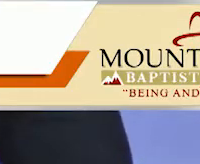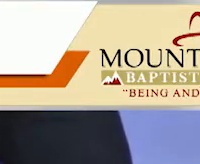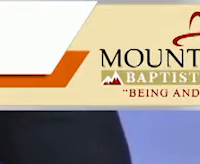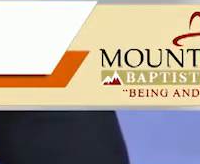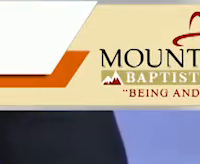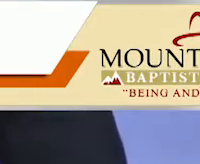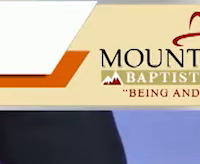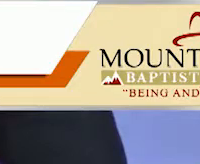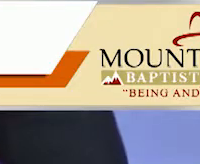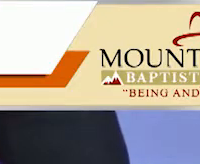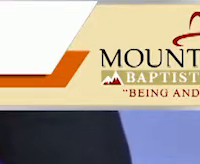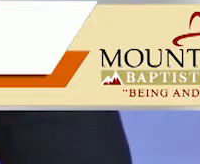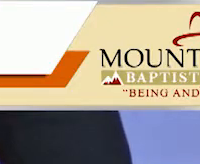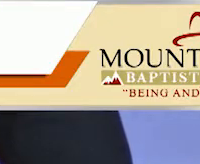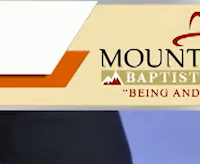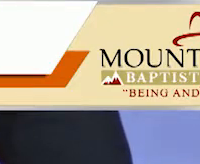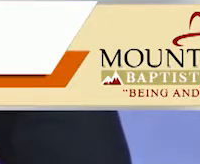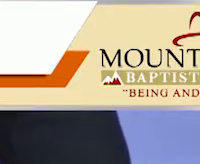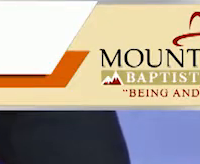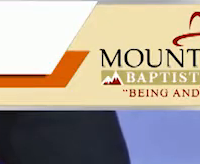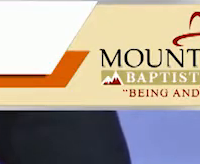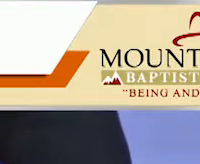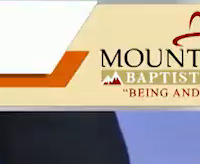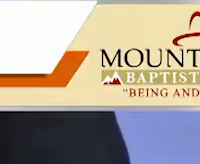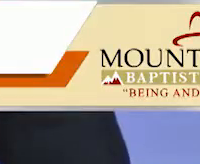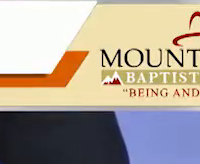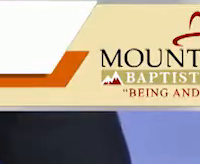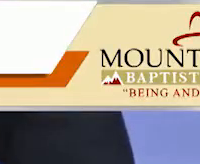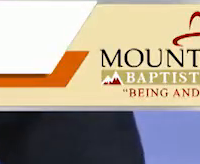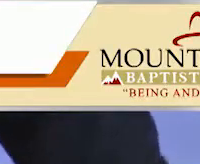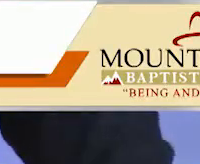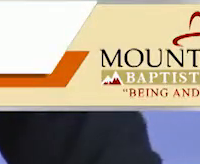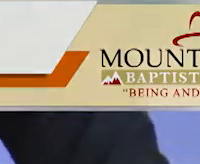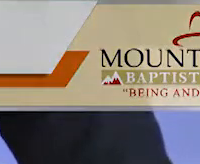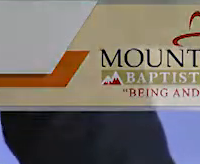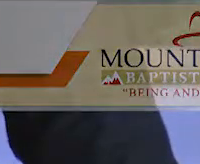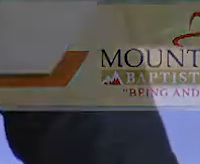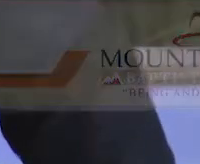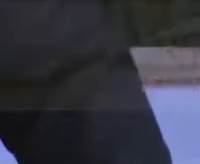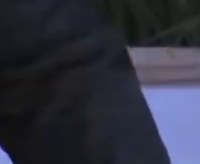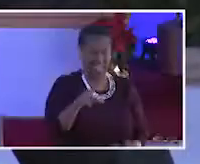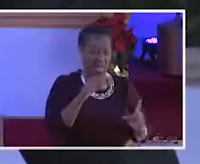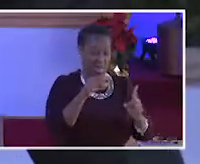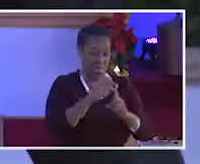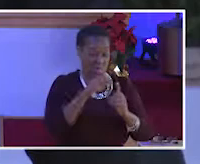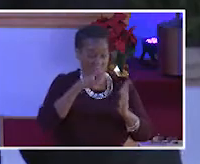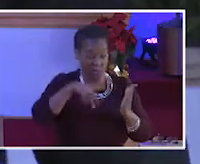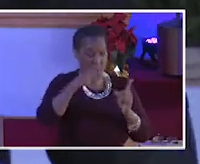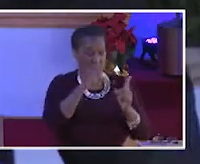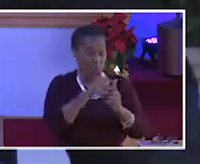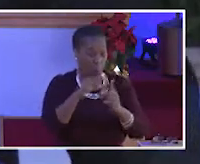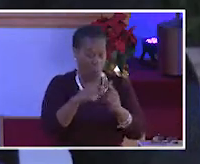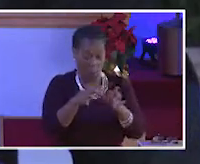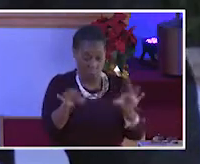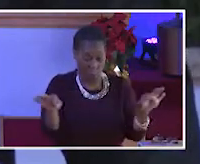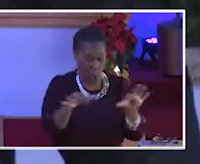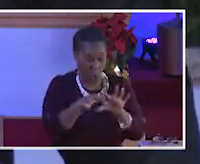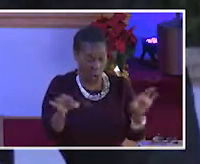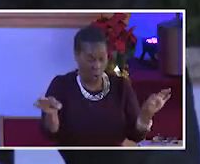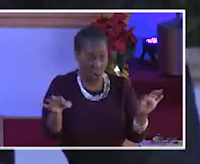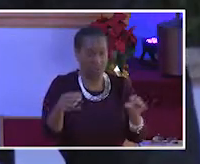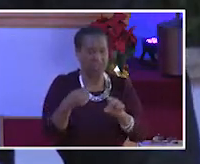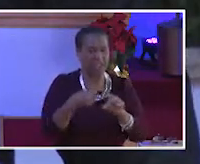Okay. Led by a dream. There is, in the words of the diviner from Detroit,